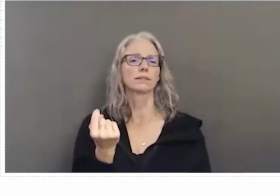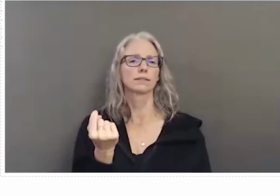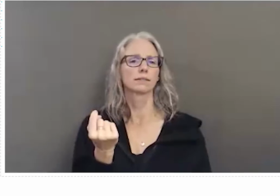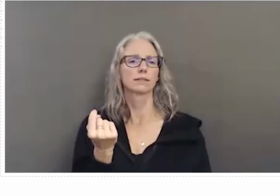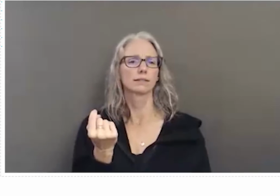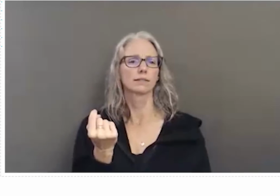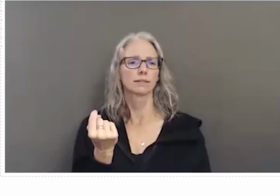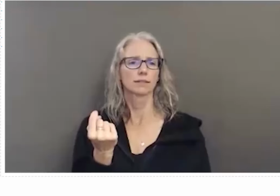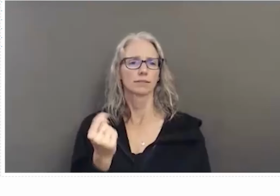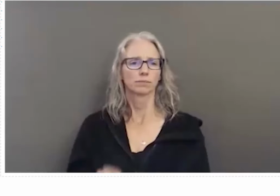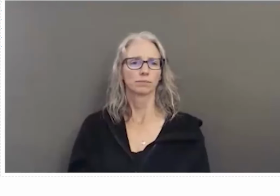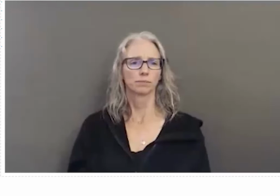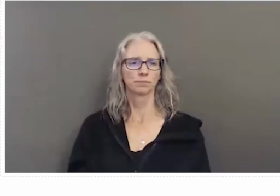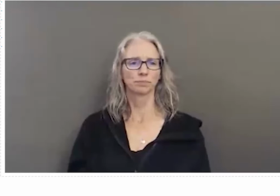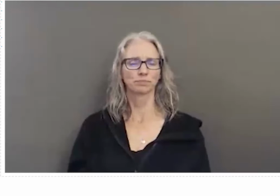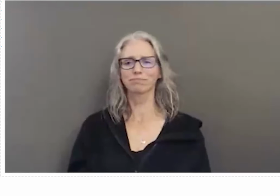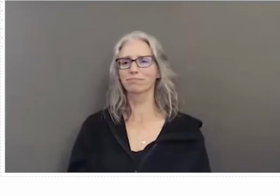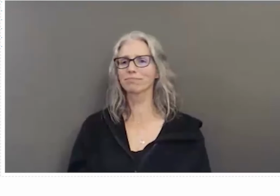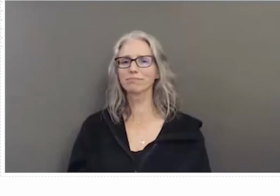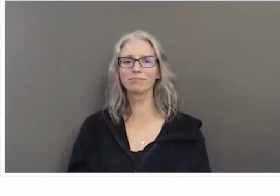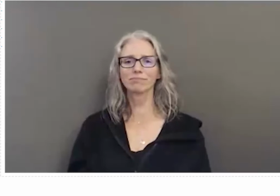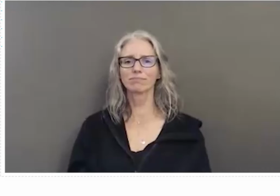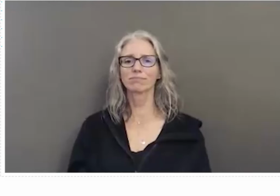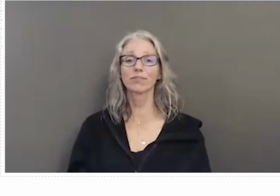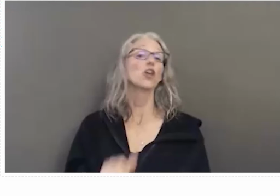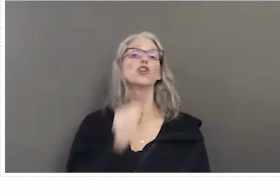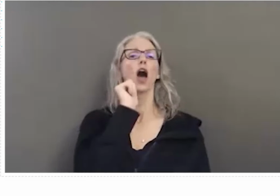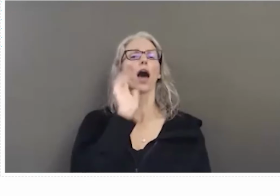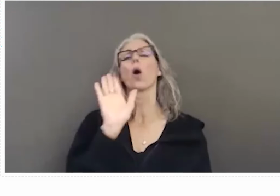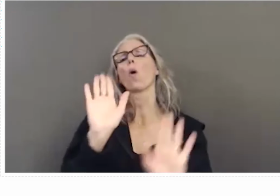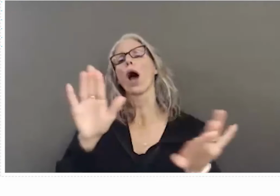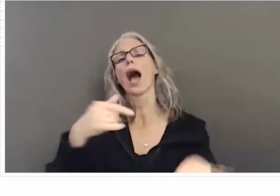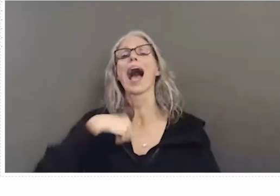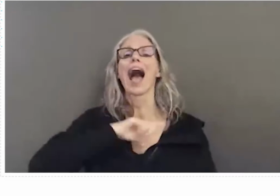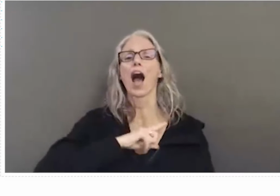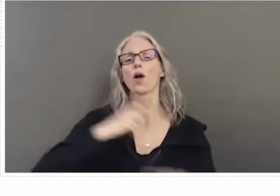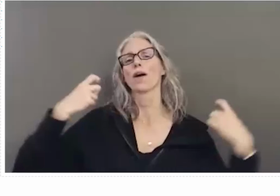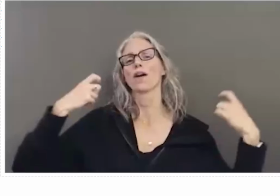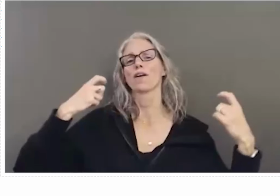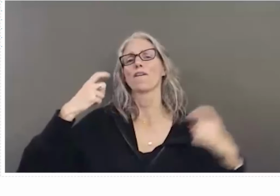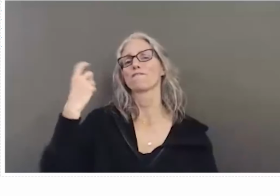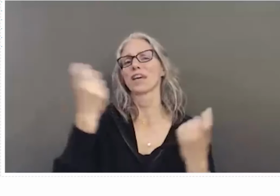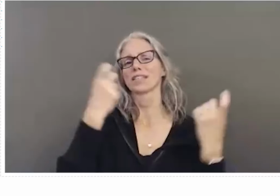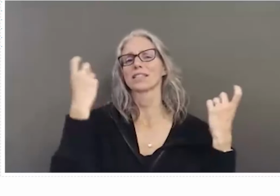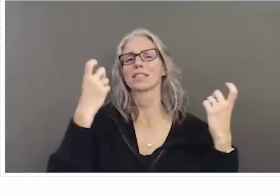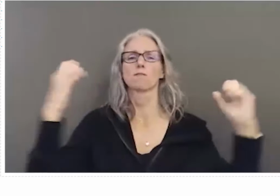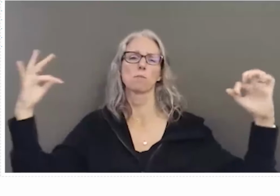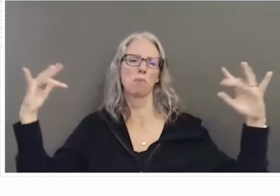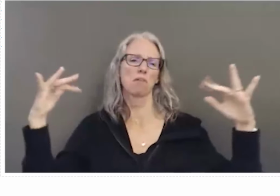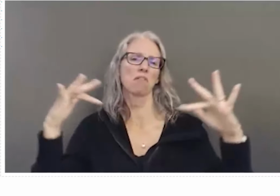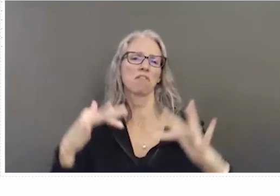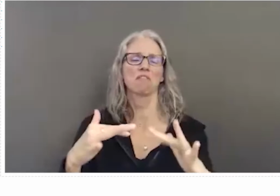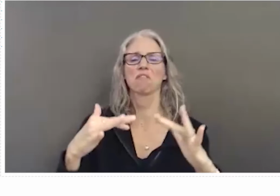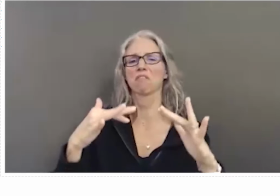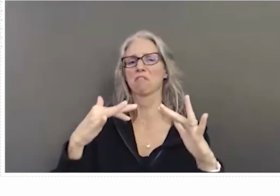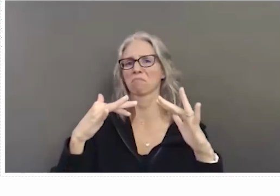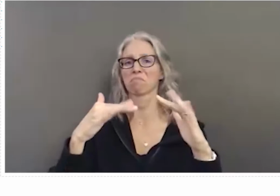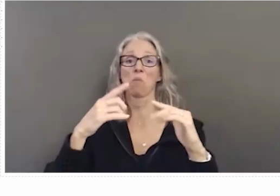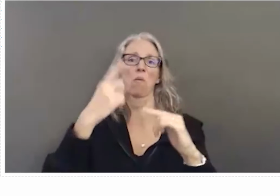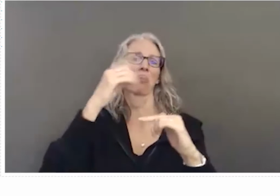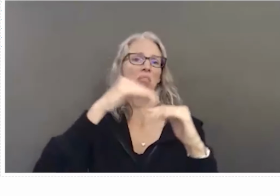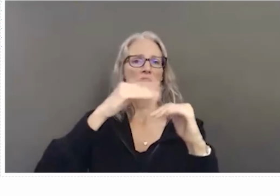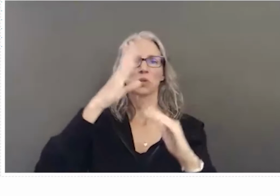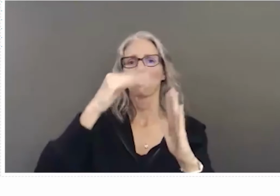we've reached X amount of people, because to your point, there will always be another institution that will have a larger reach or a